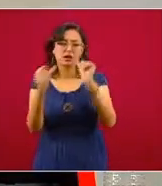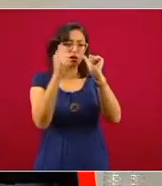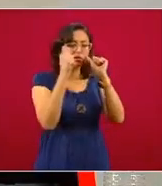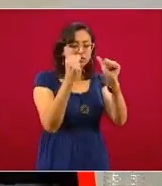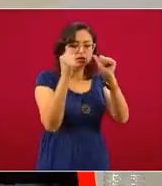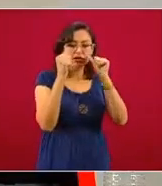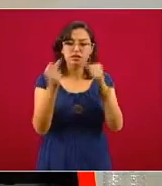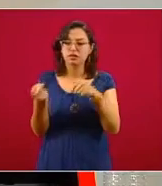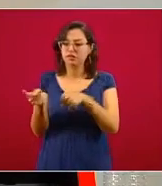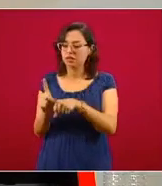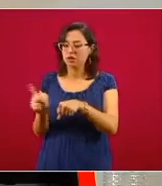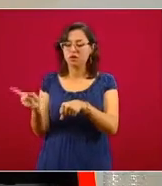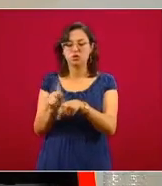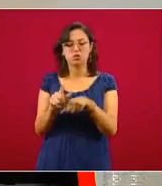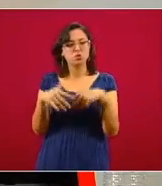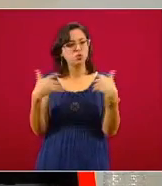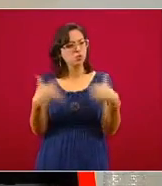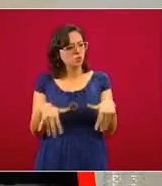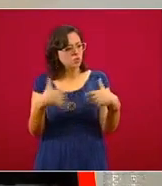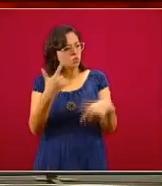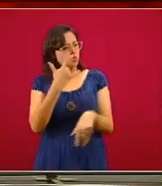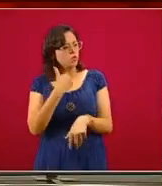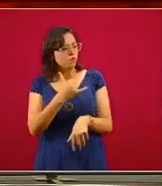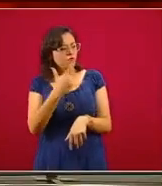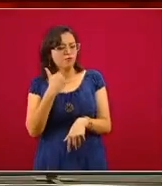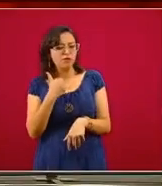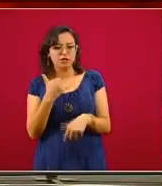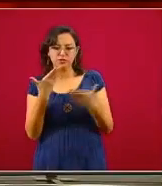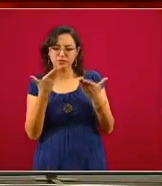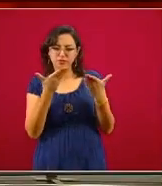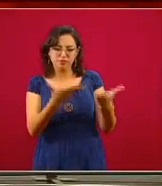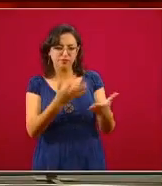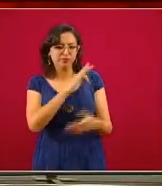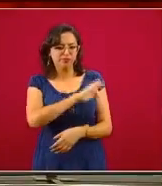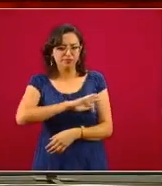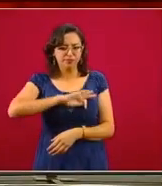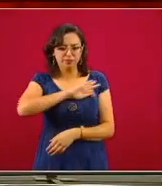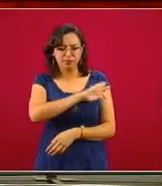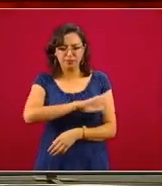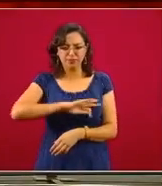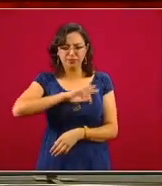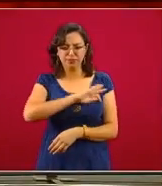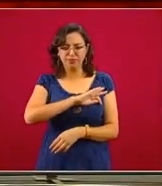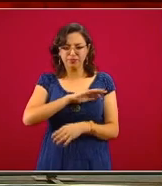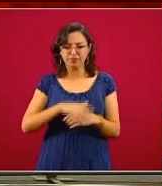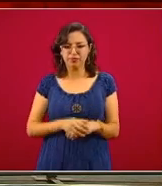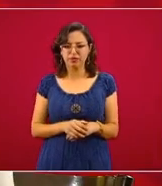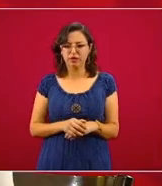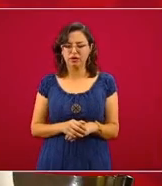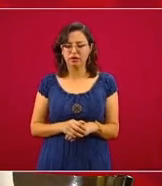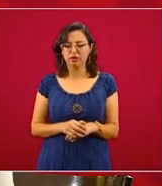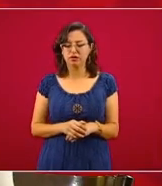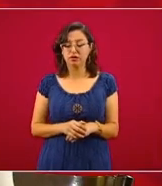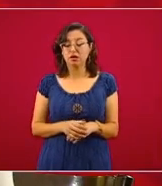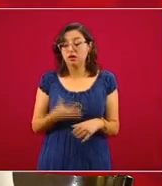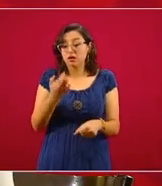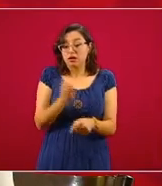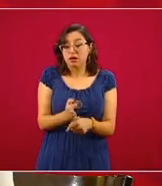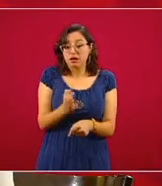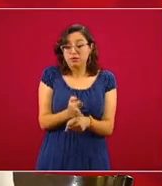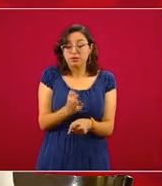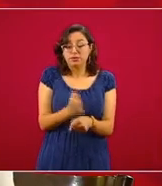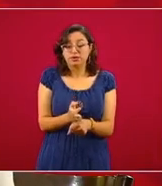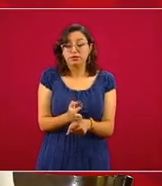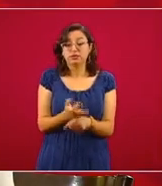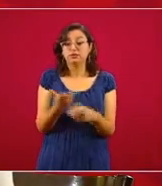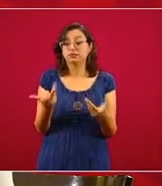day by day. This is a great effort. I want to say congrats. Now, we've gotten to a point where our